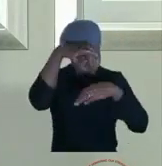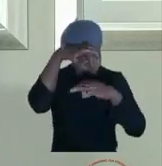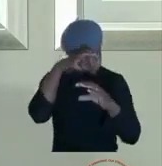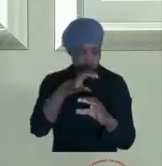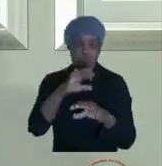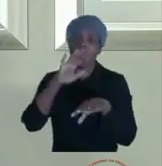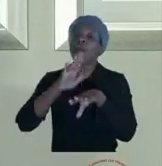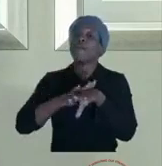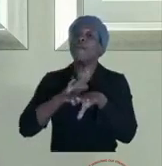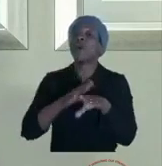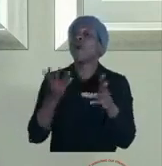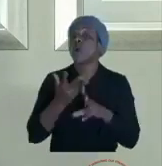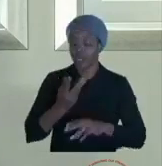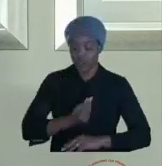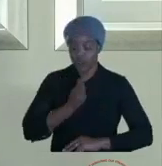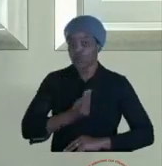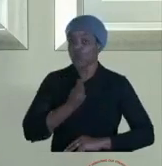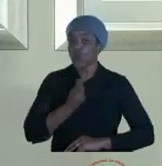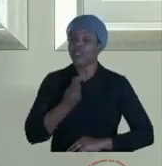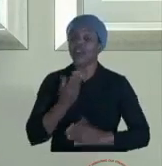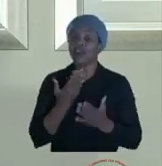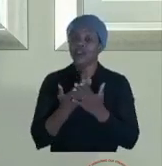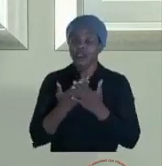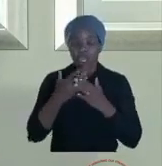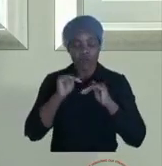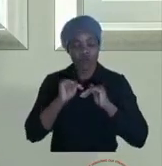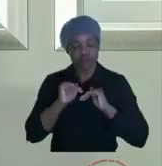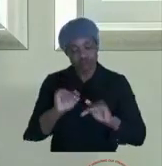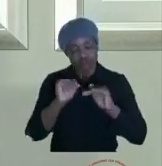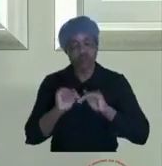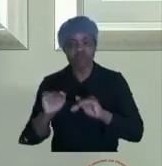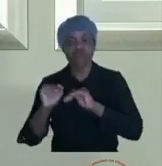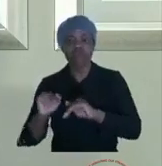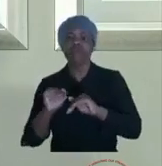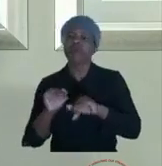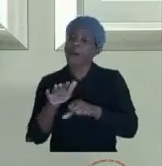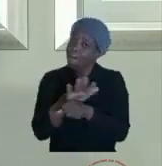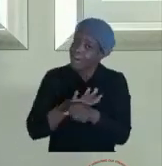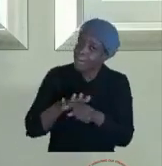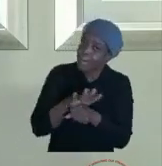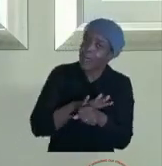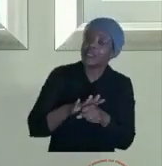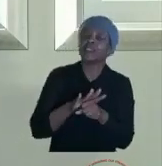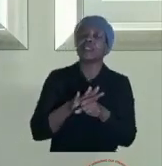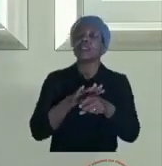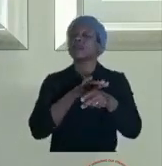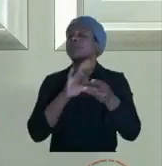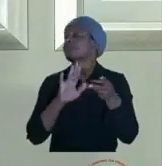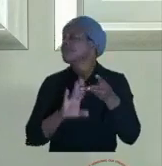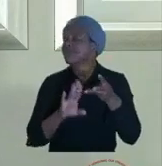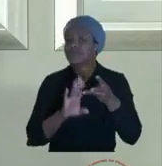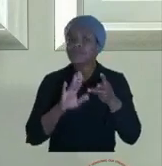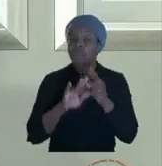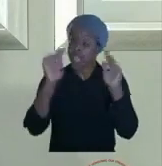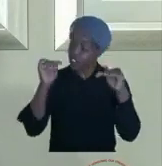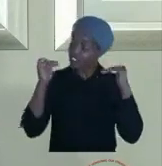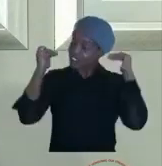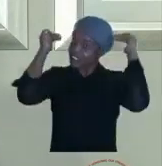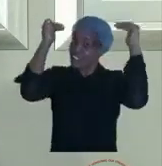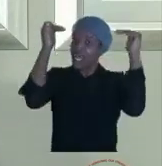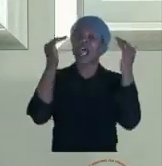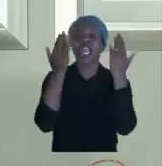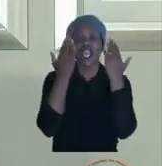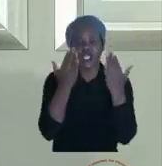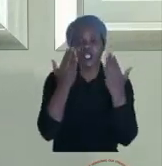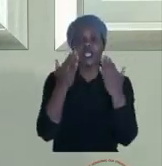programs where we focus on youth in basic educations, youth in tertiary institutions, and also youth out